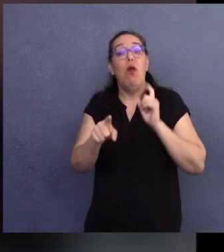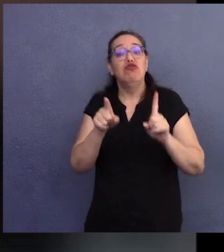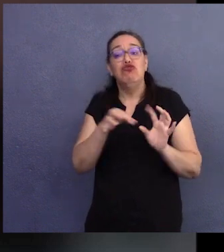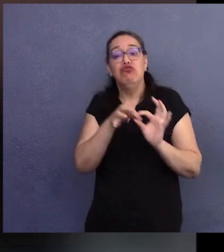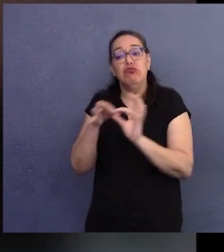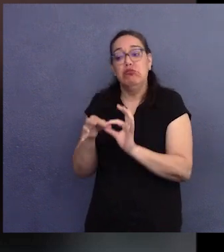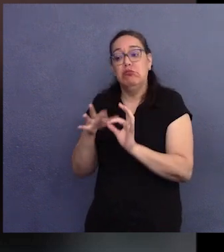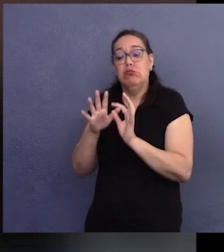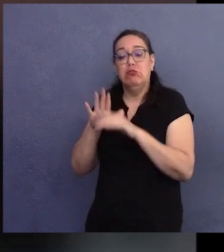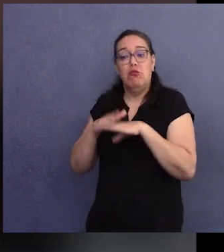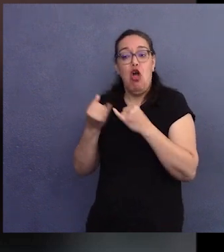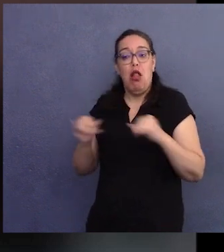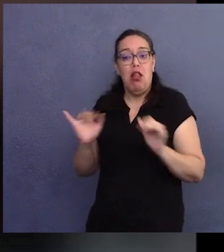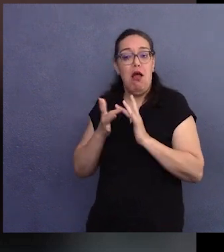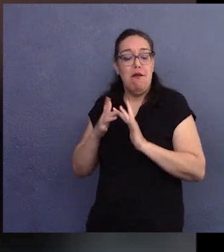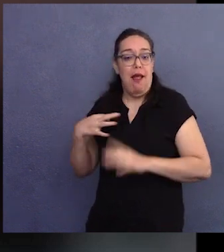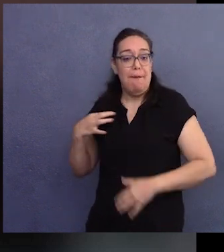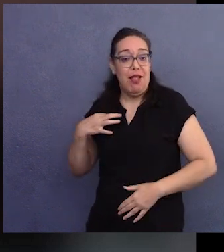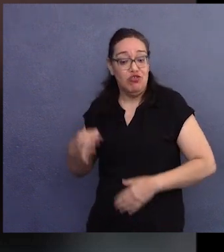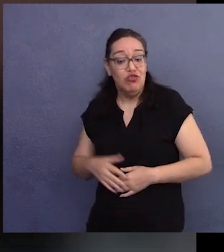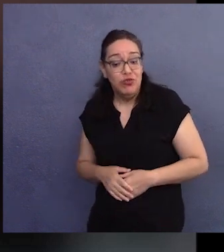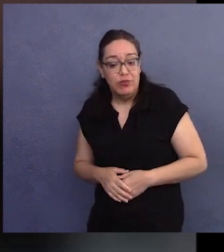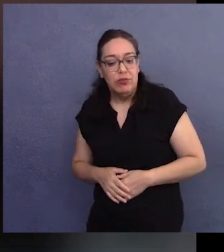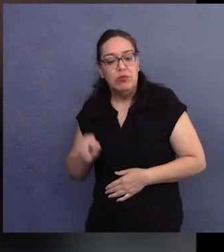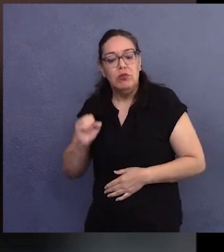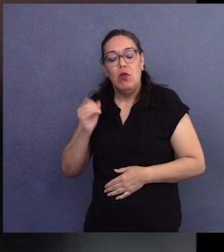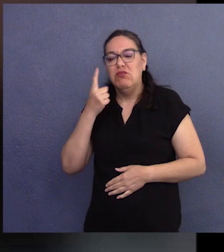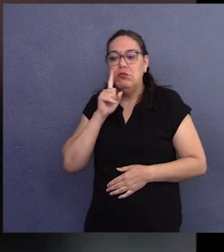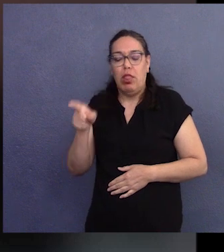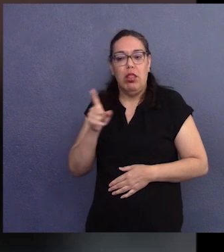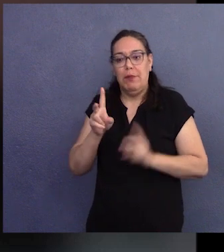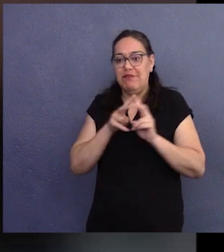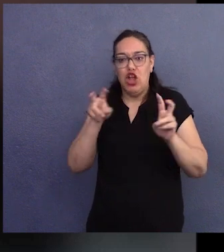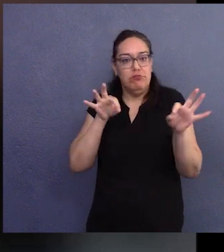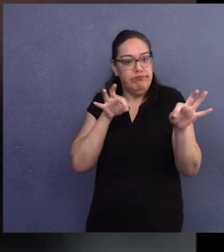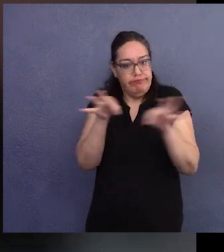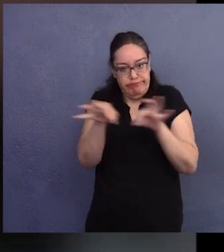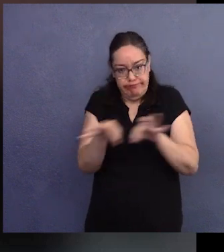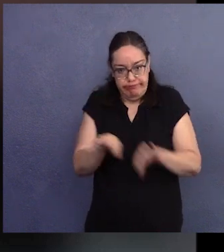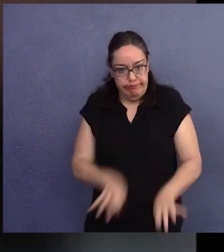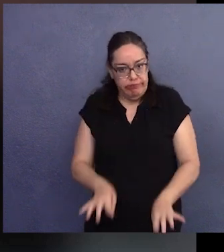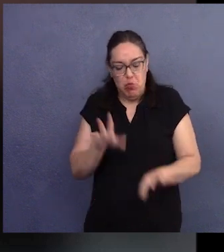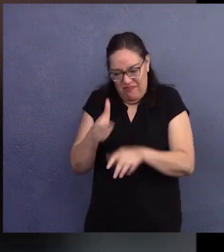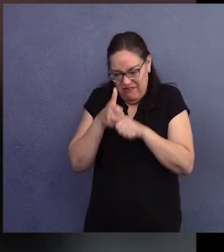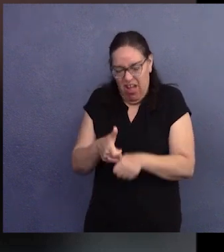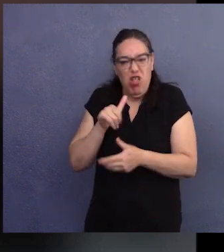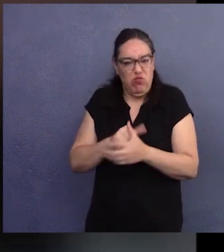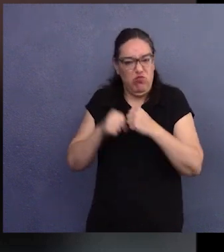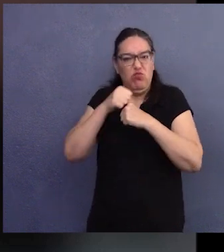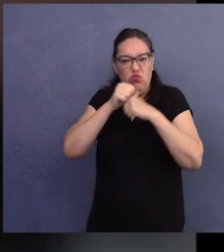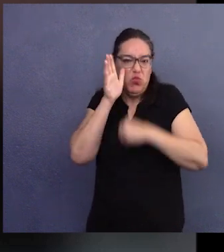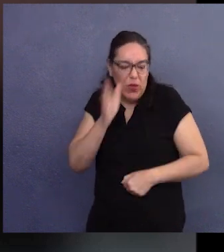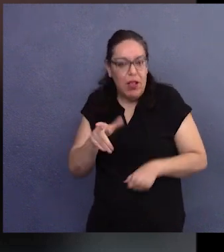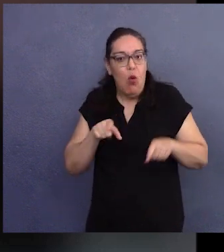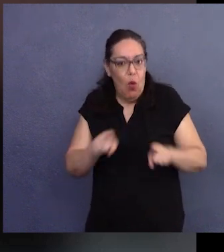on the online application. So it's going to be very directive. We're going to follow that format. And along the way,